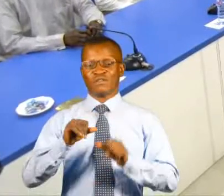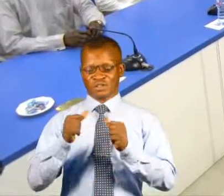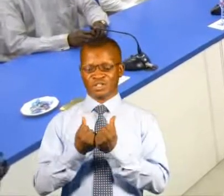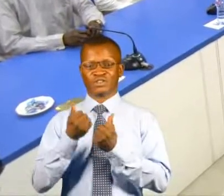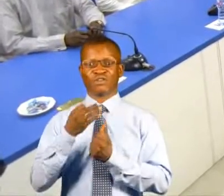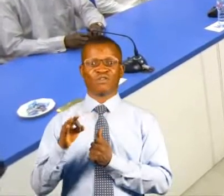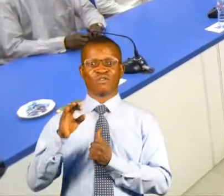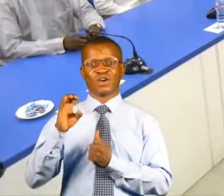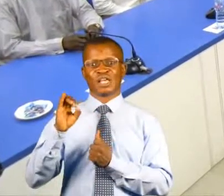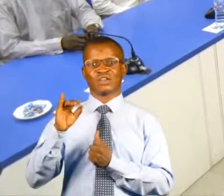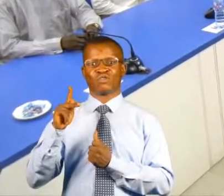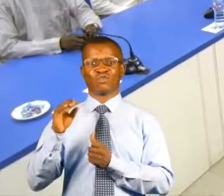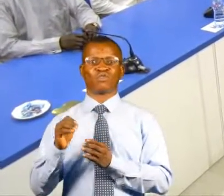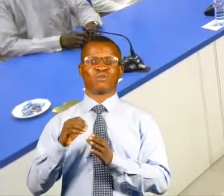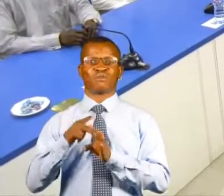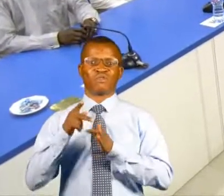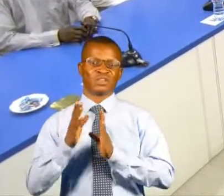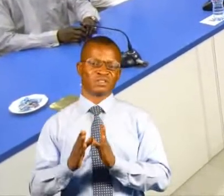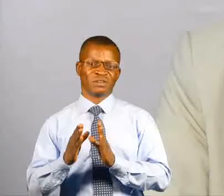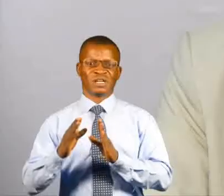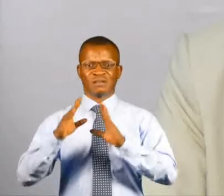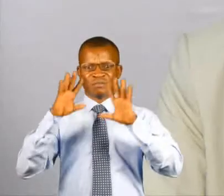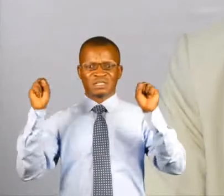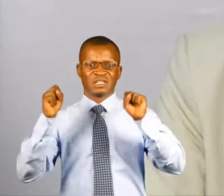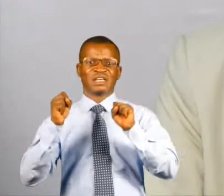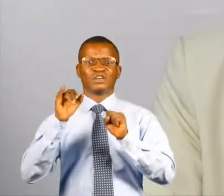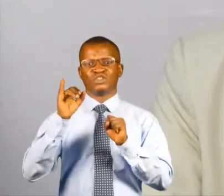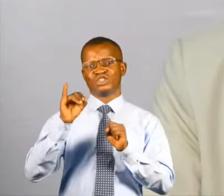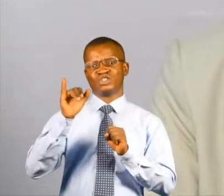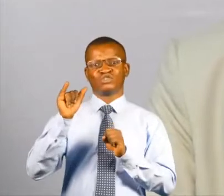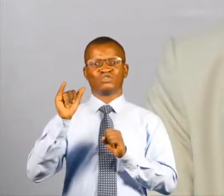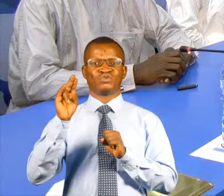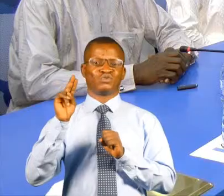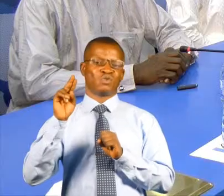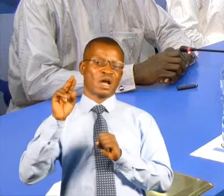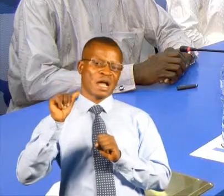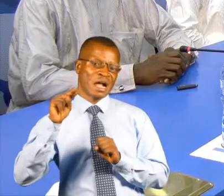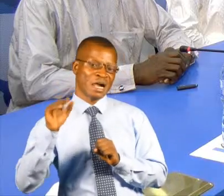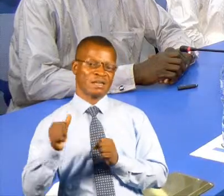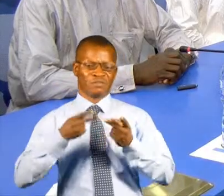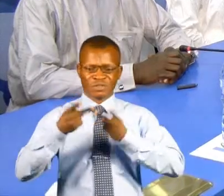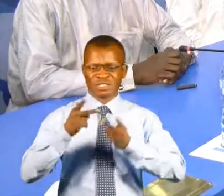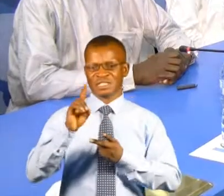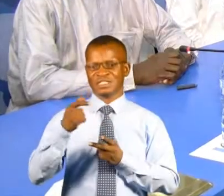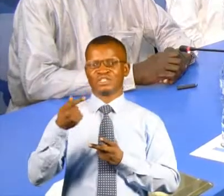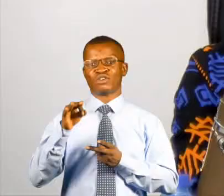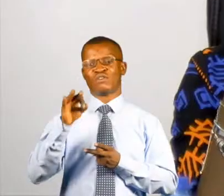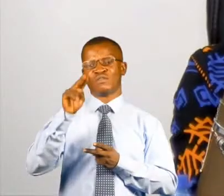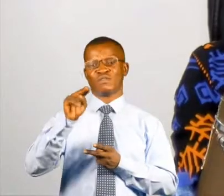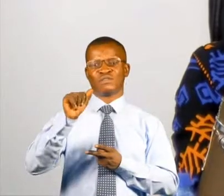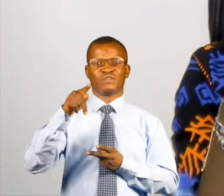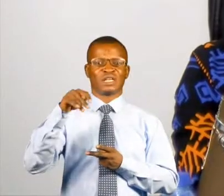Officials of the Association of Ikulu Professionals, led by the President Stephen Yohana, paid a courtesy visit to the Director General